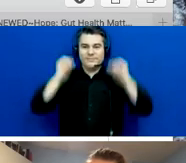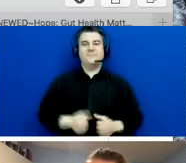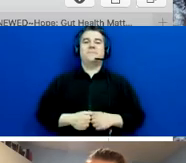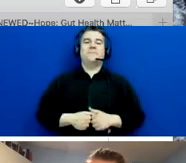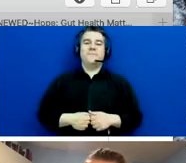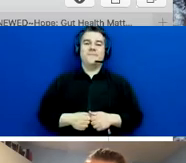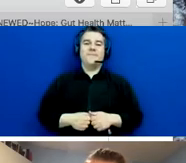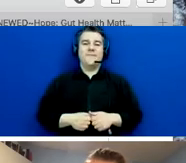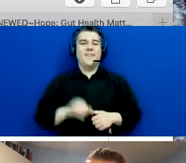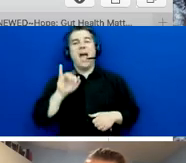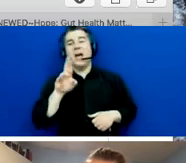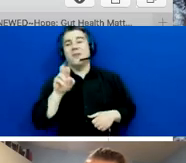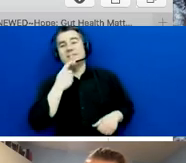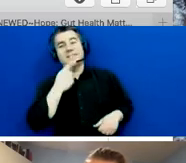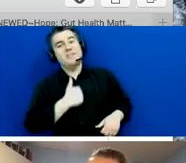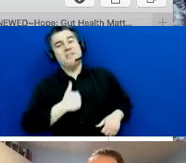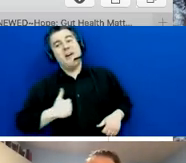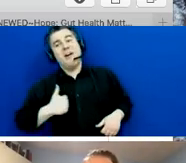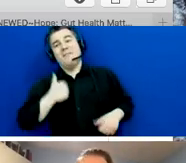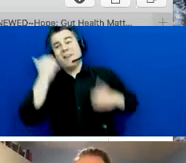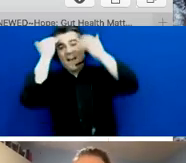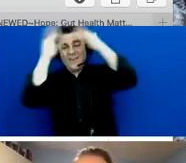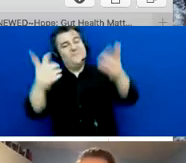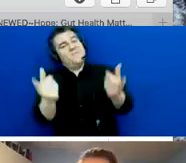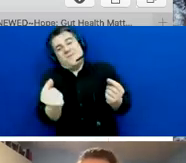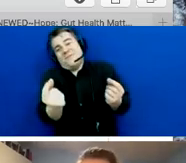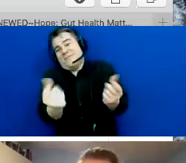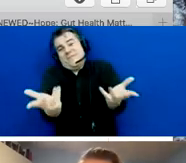I'm so sorry. I don't know what to do.